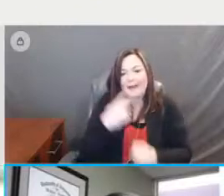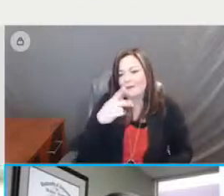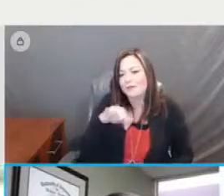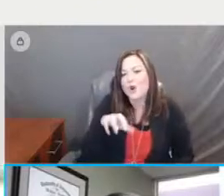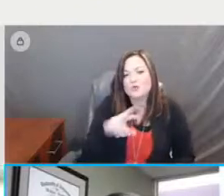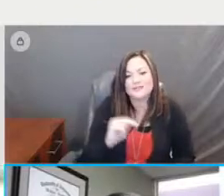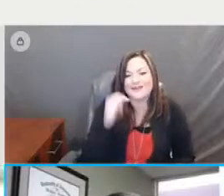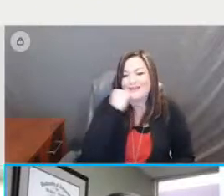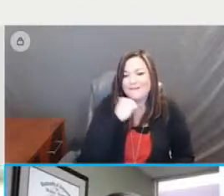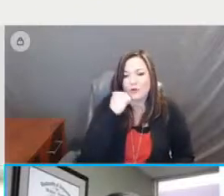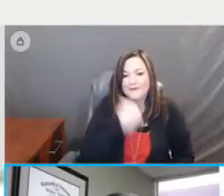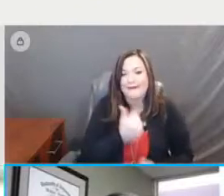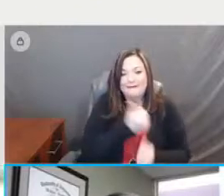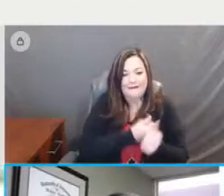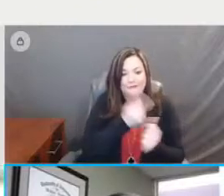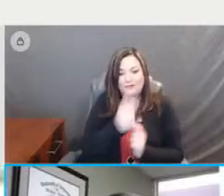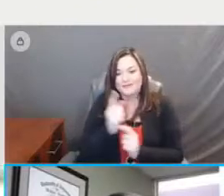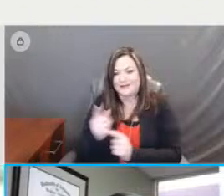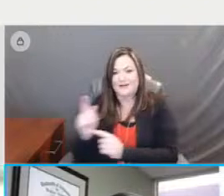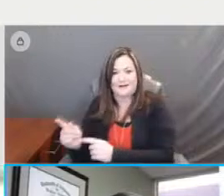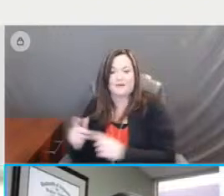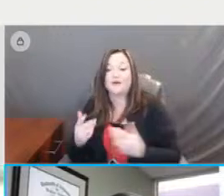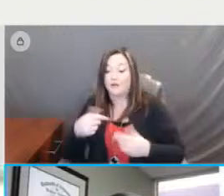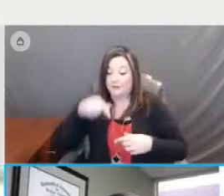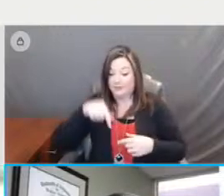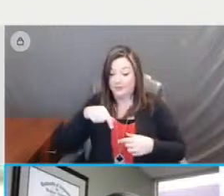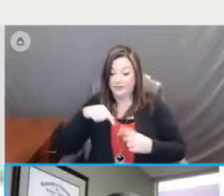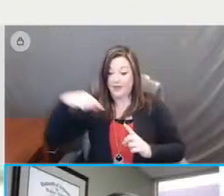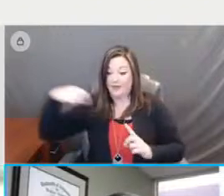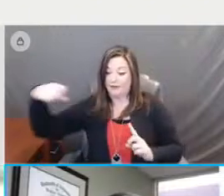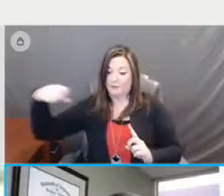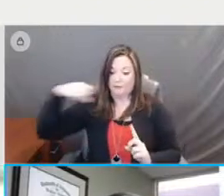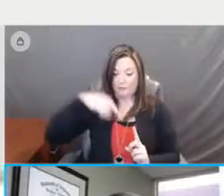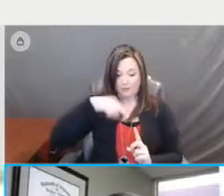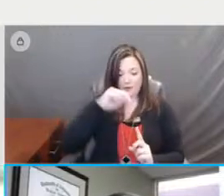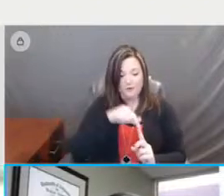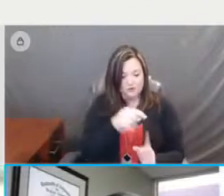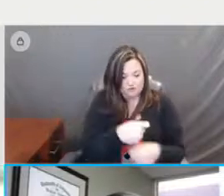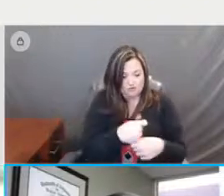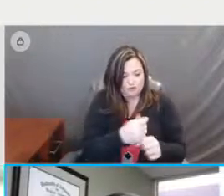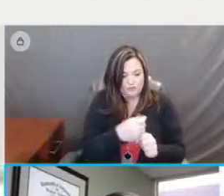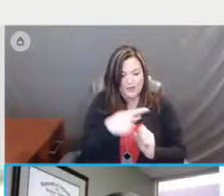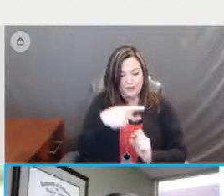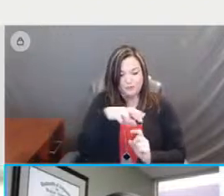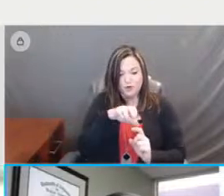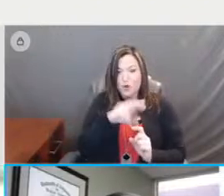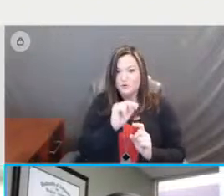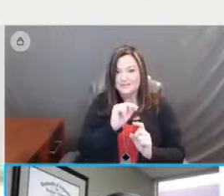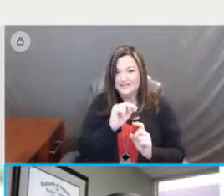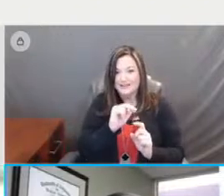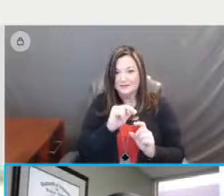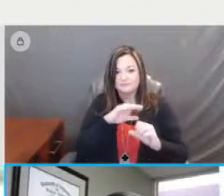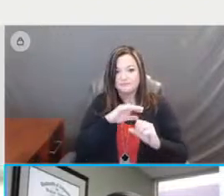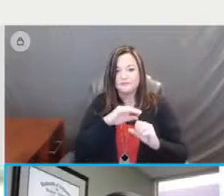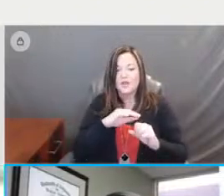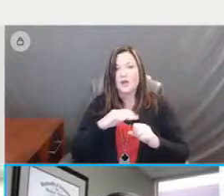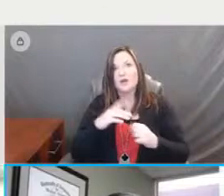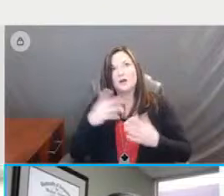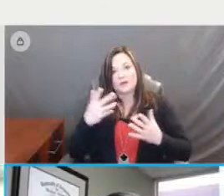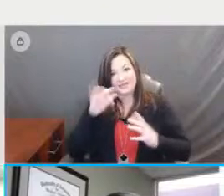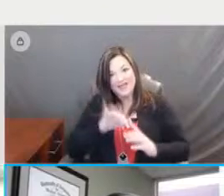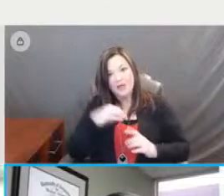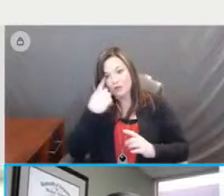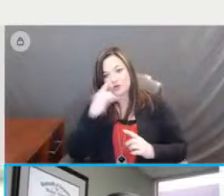These instructions make the protein that's on the surface of the coronavirus, and that's what our